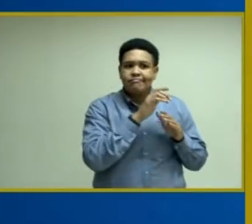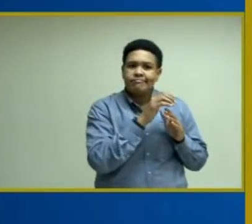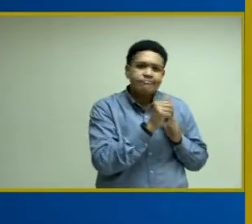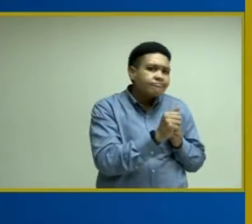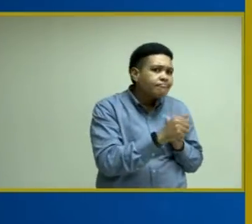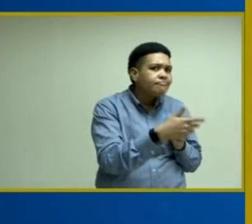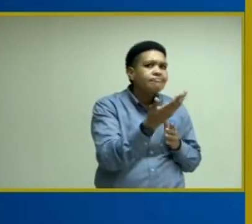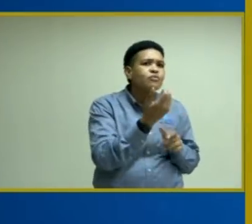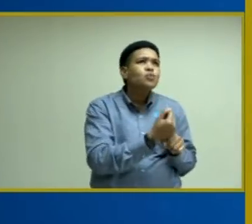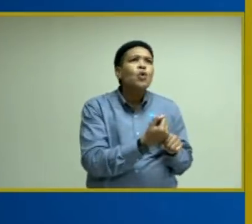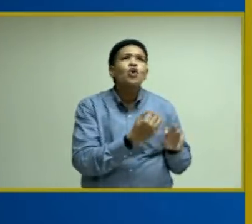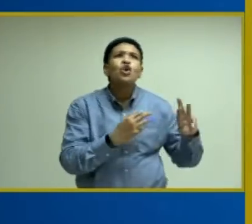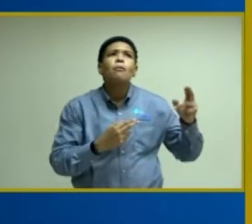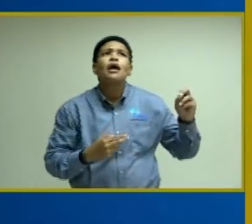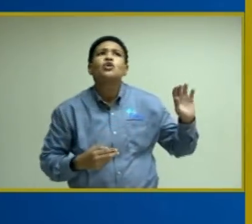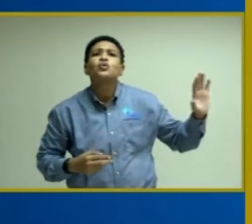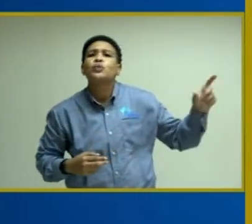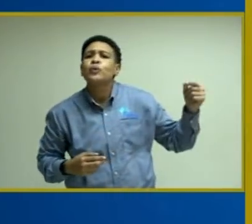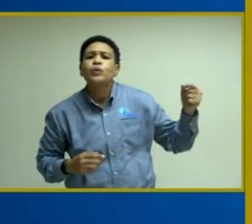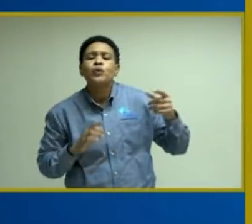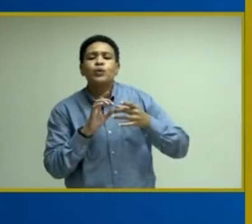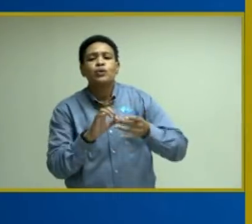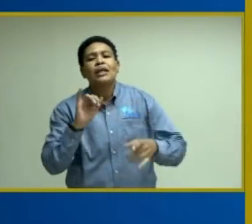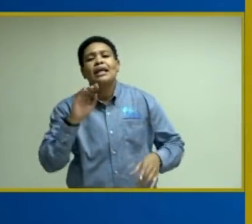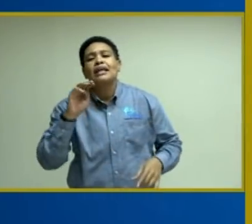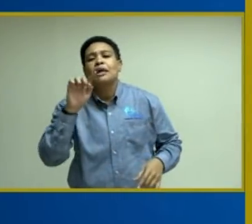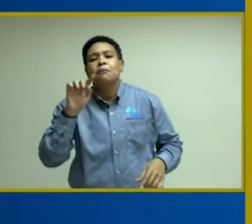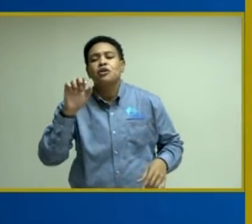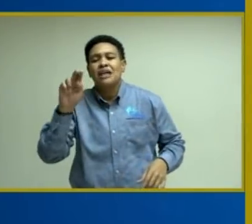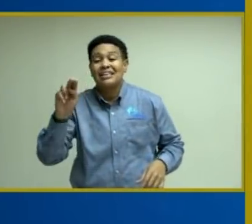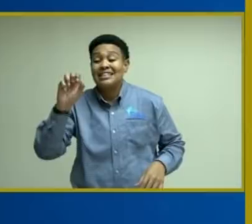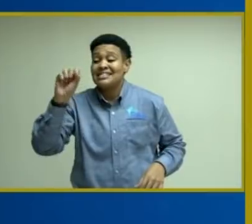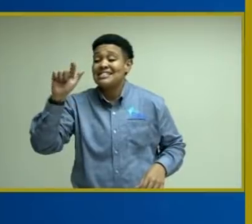in respect of immunizations. SAGE